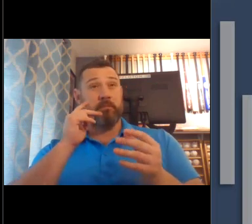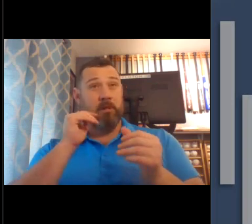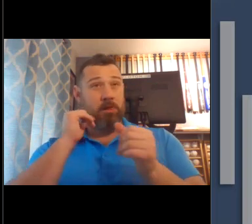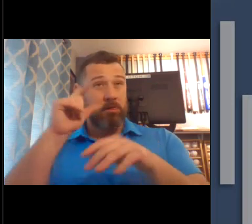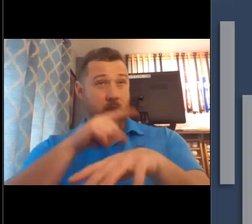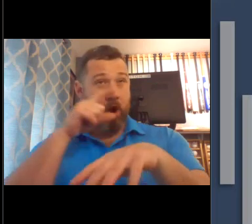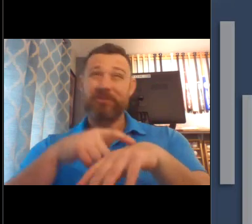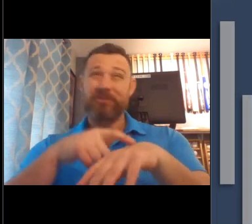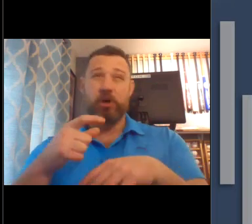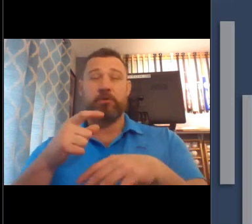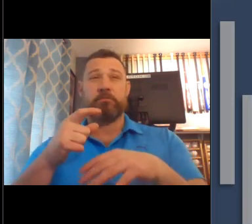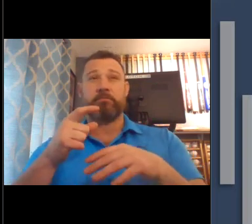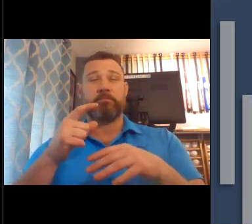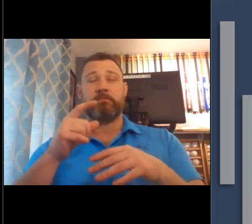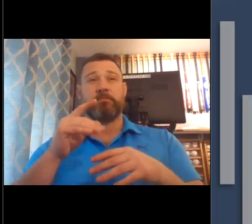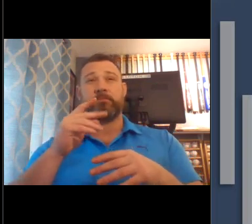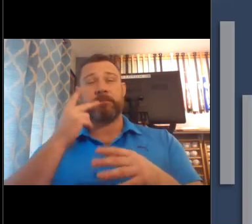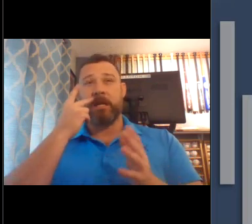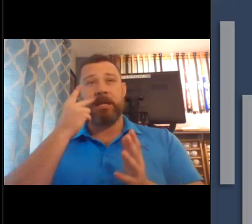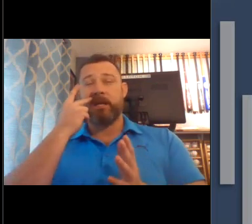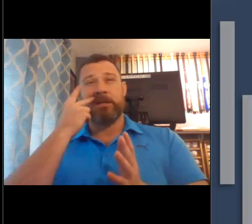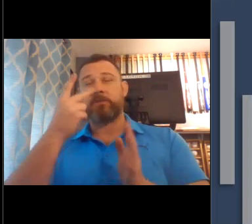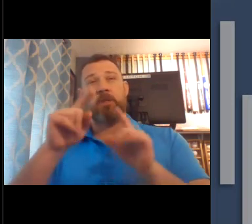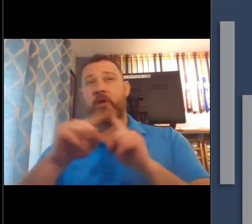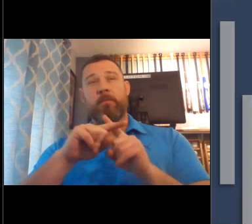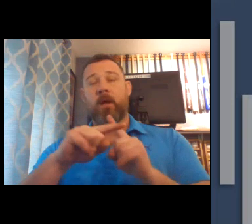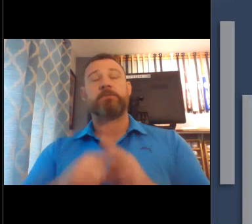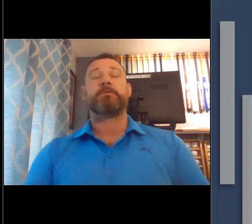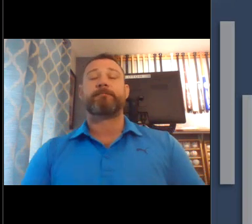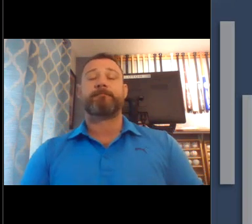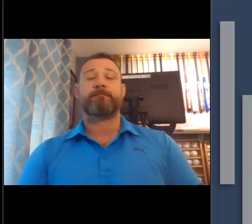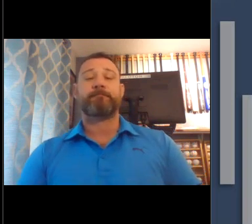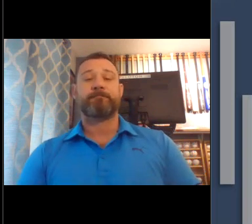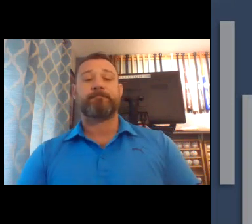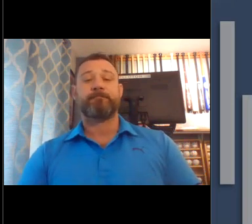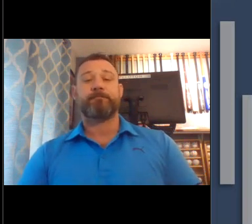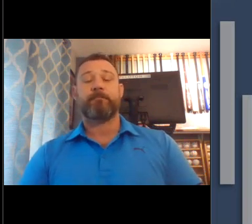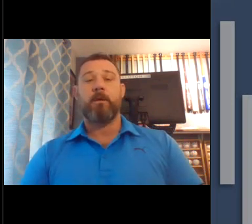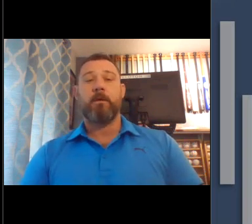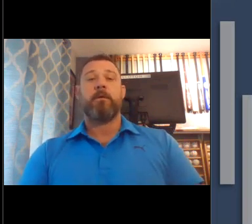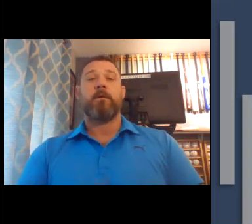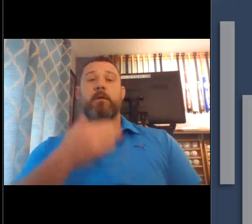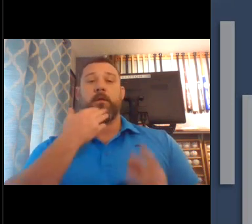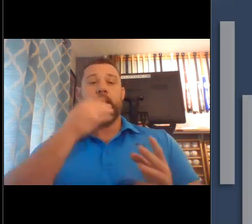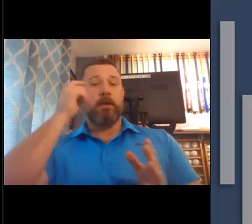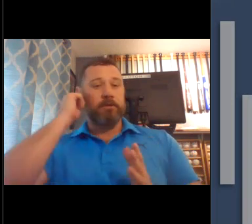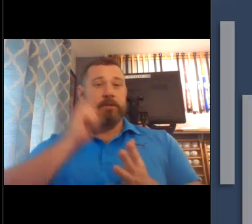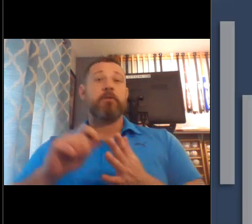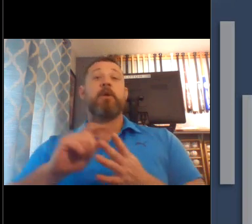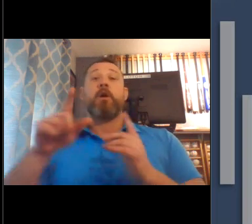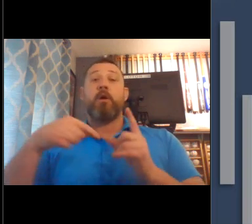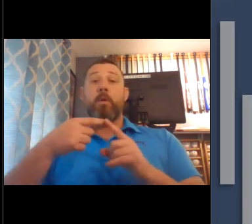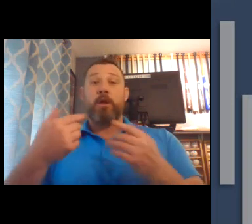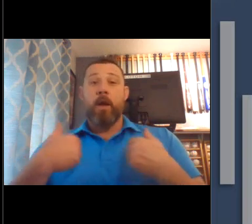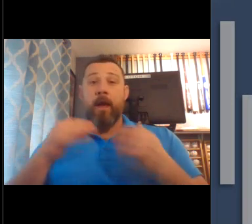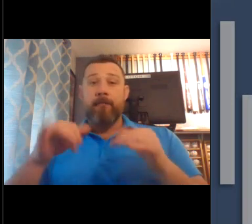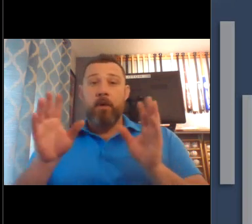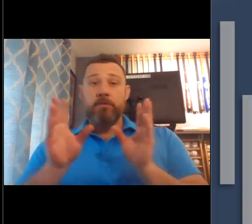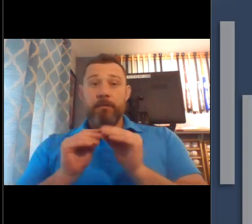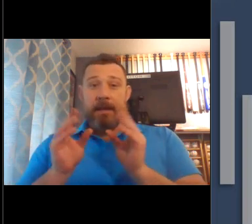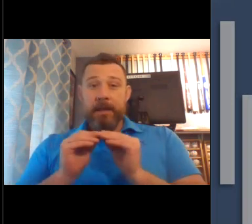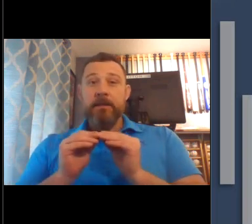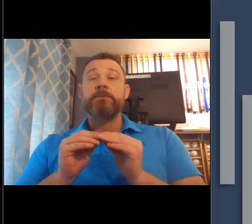to this. Thank you for that important question, Commissioner Falcone. Thank you, Secretary. And when you have those meetings, I would be one